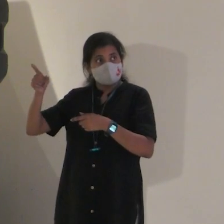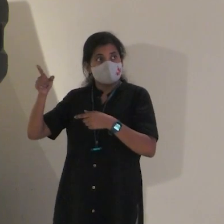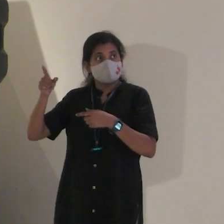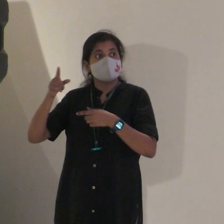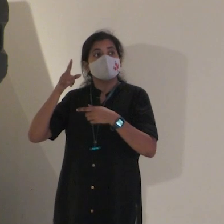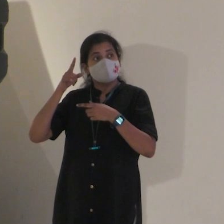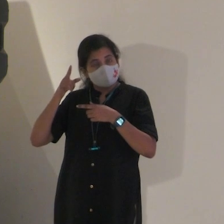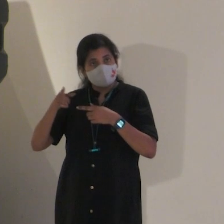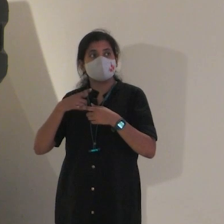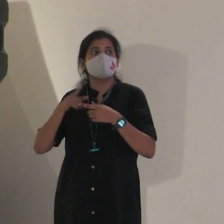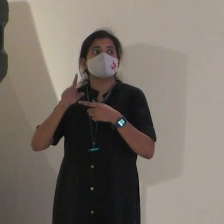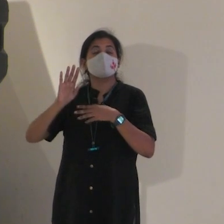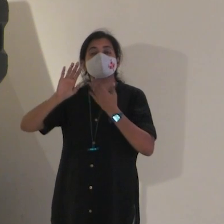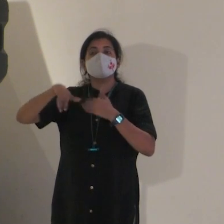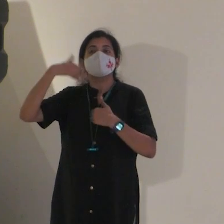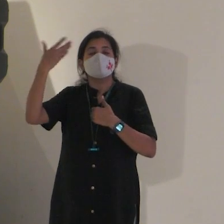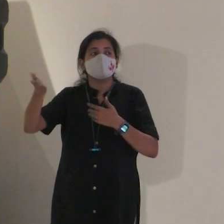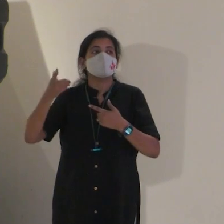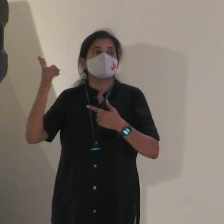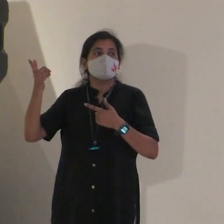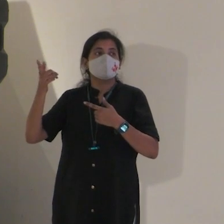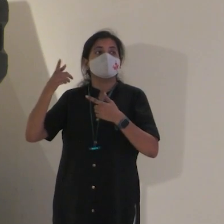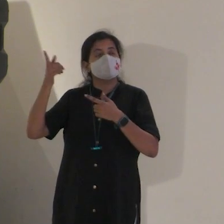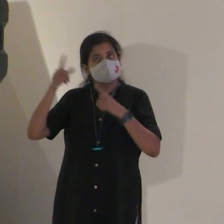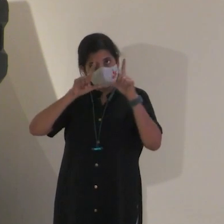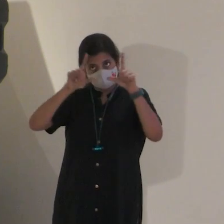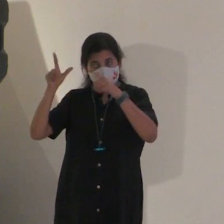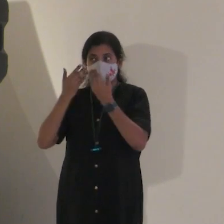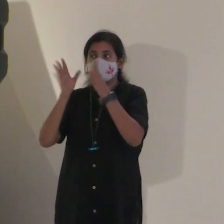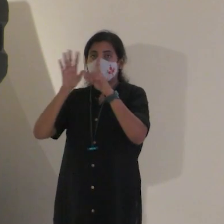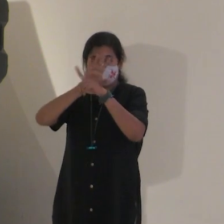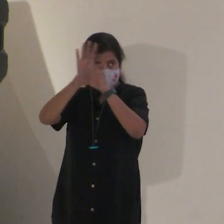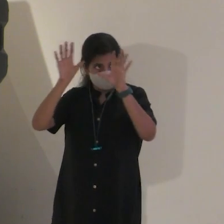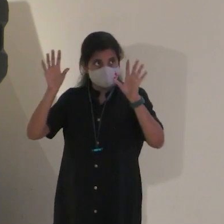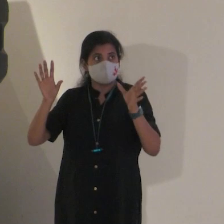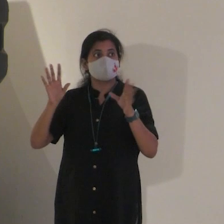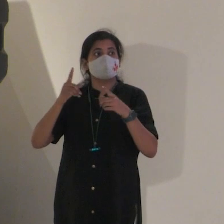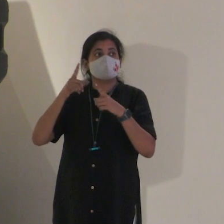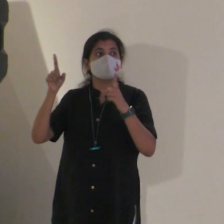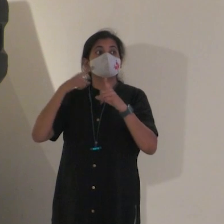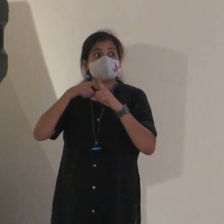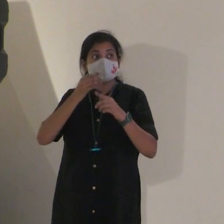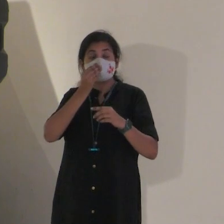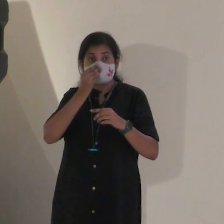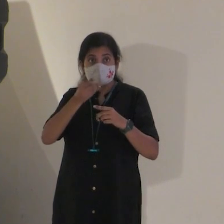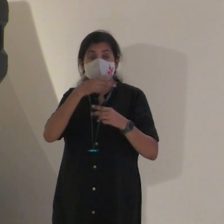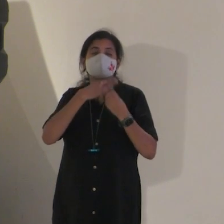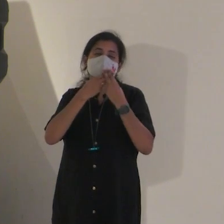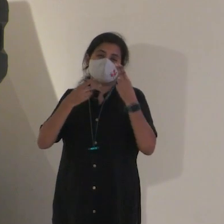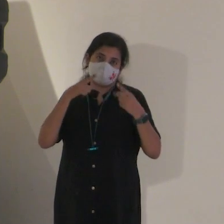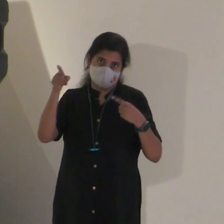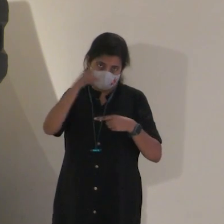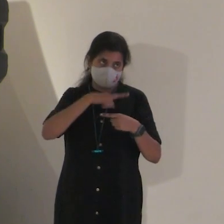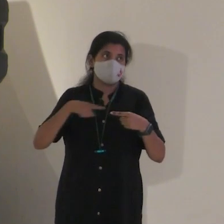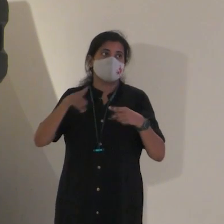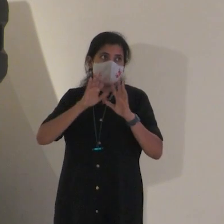him. And the letters that he writes is an open archive. If you have an opportunity, please read it. It's amazing the way, a